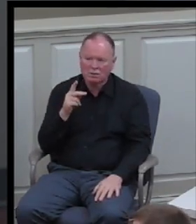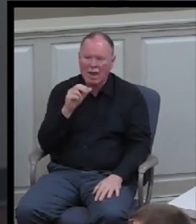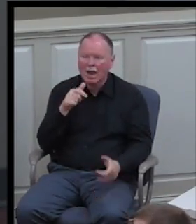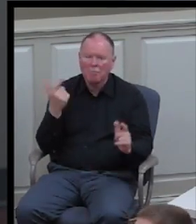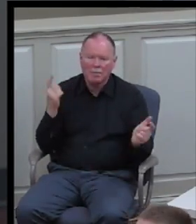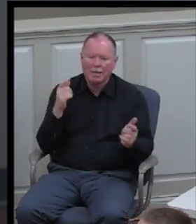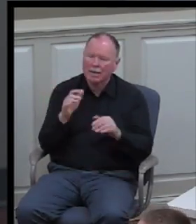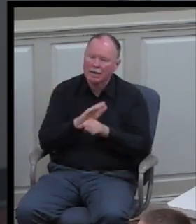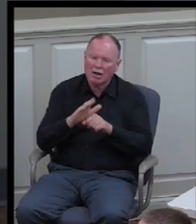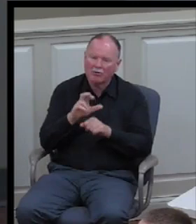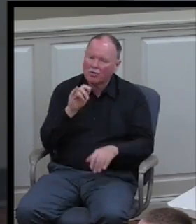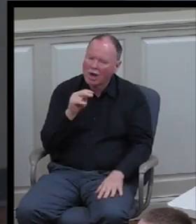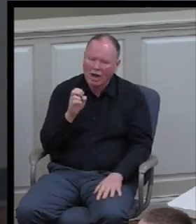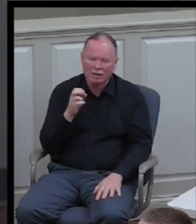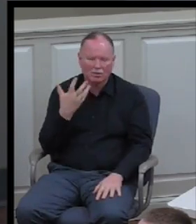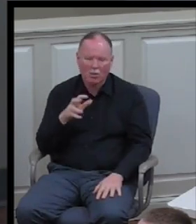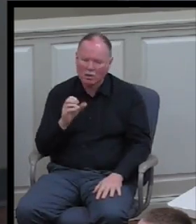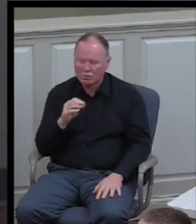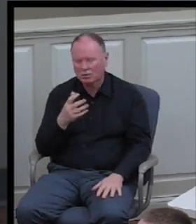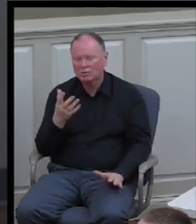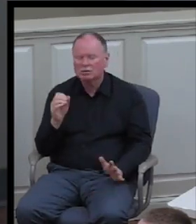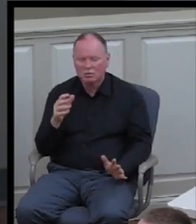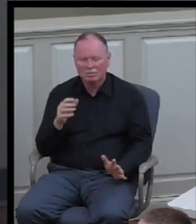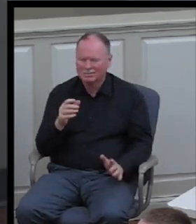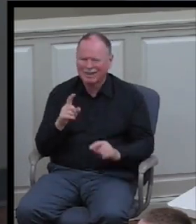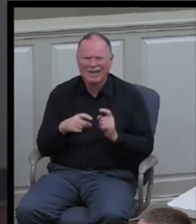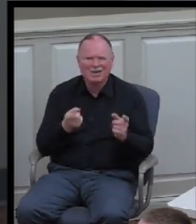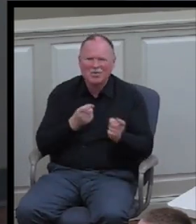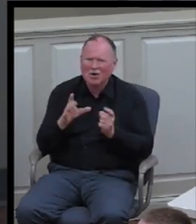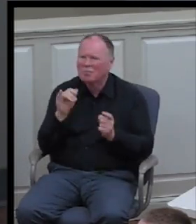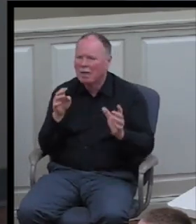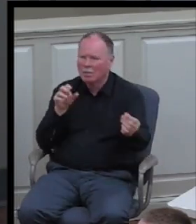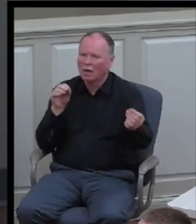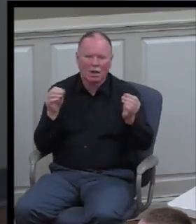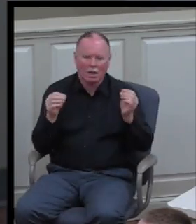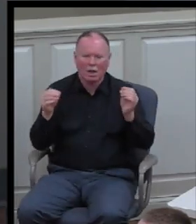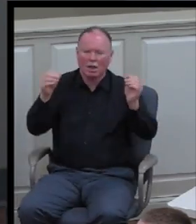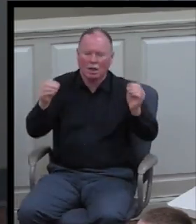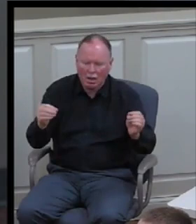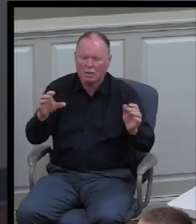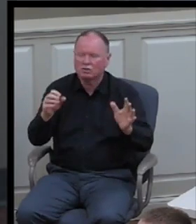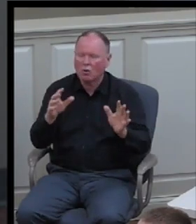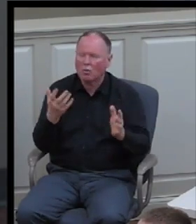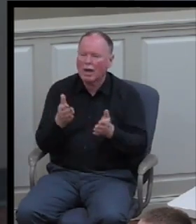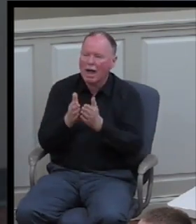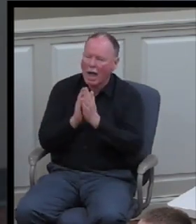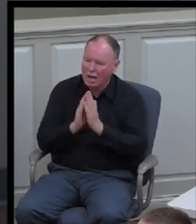crane and any issues that might happen if they can't control the beams completely while they're placing them. So we ask